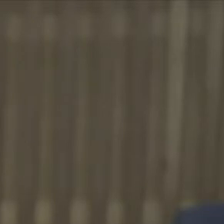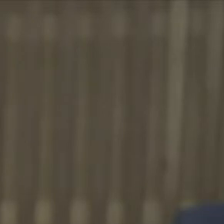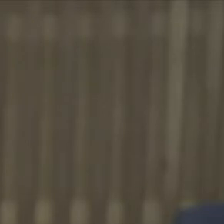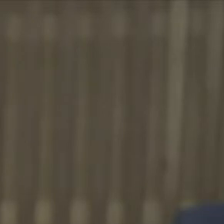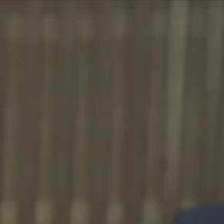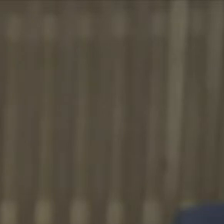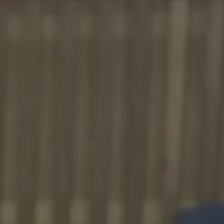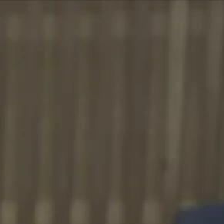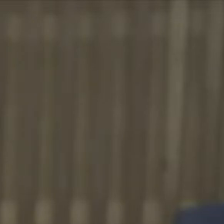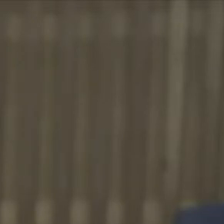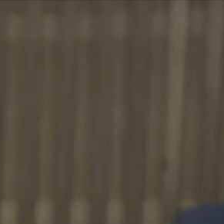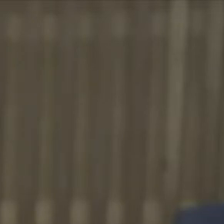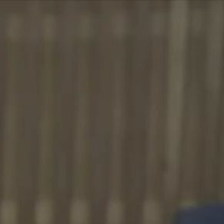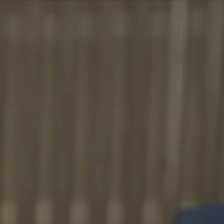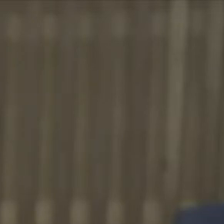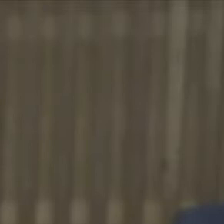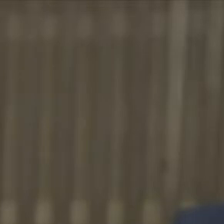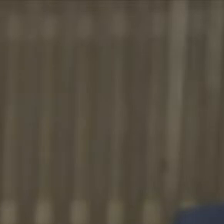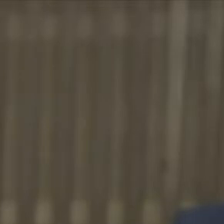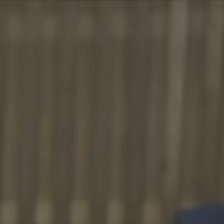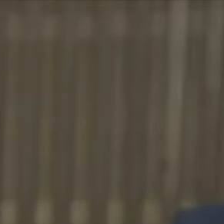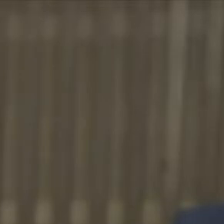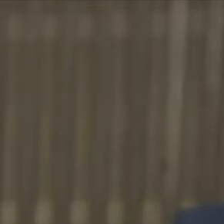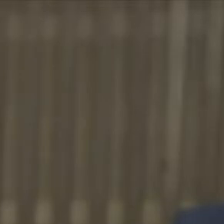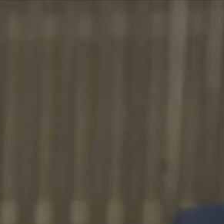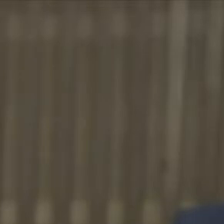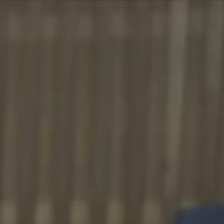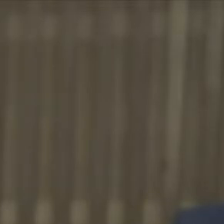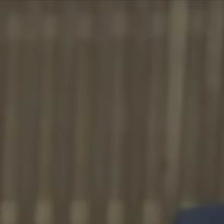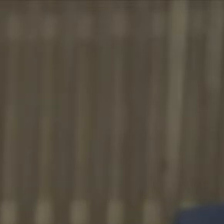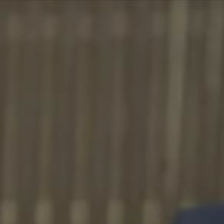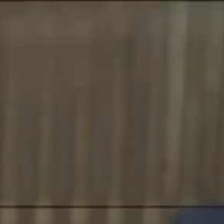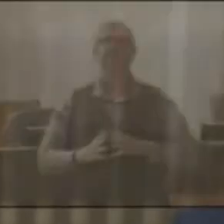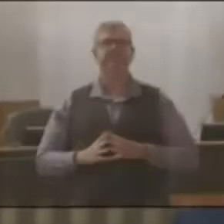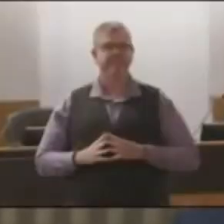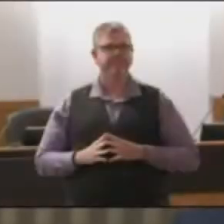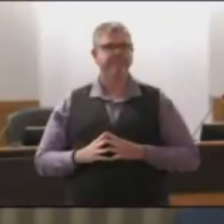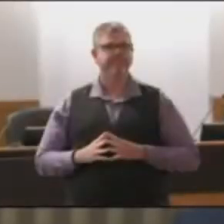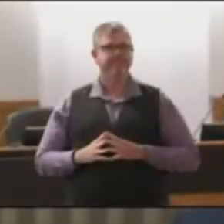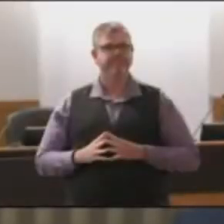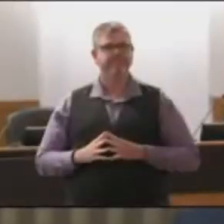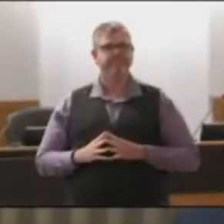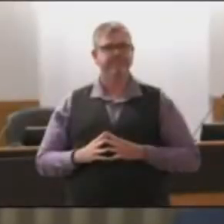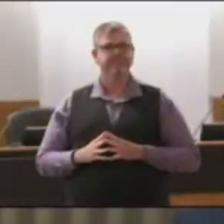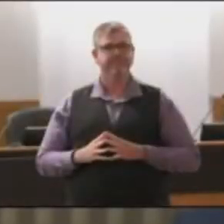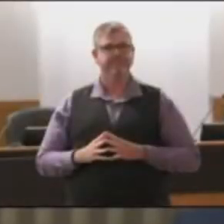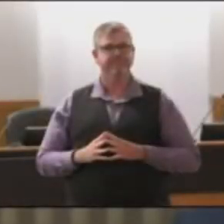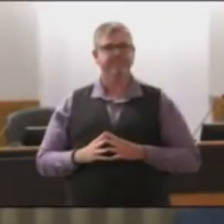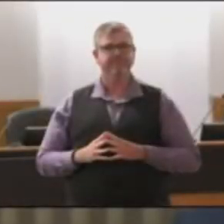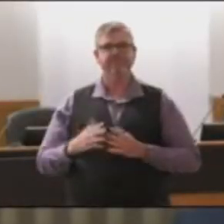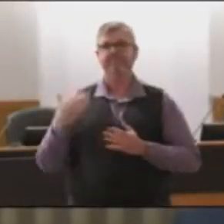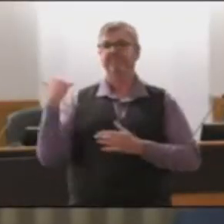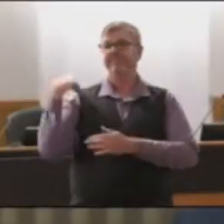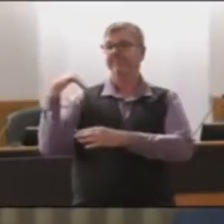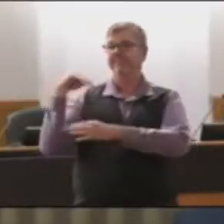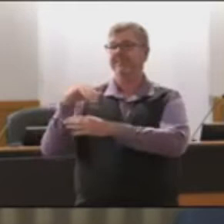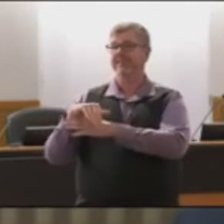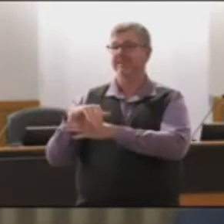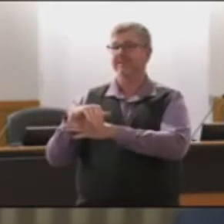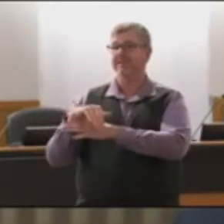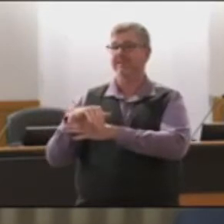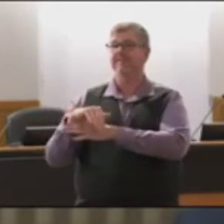Office of the Director in the Public Health Department. Yesterday evening, health officials in the Bay Area issued new